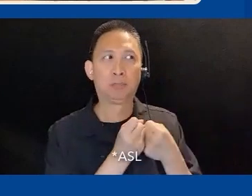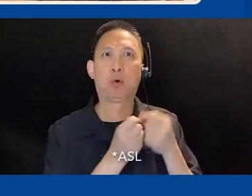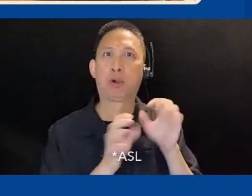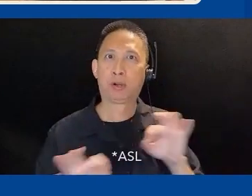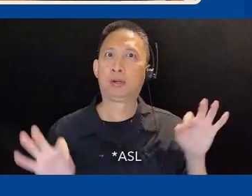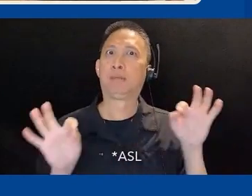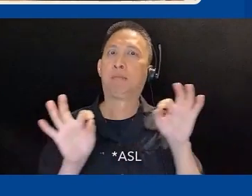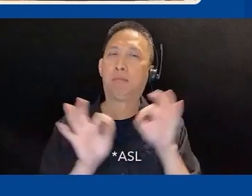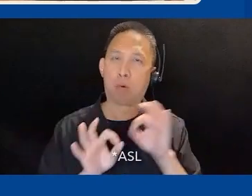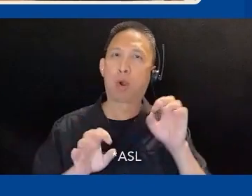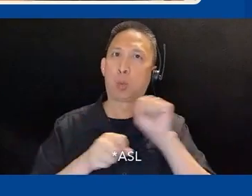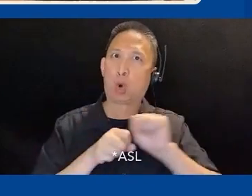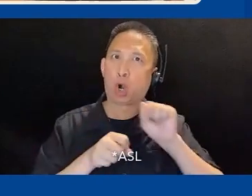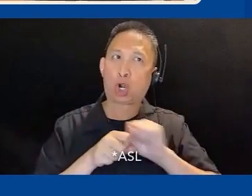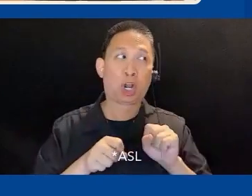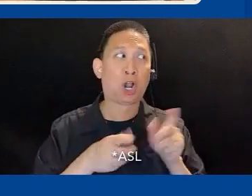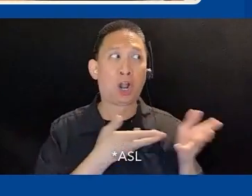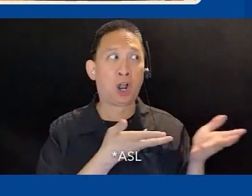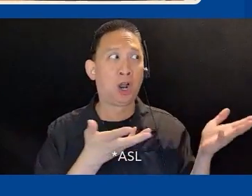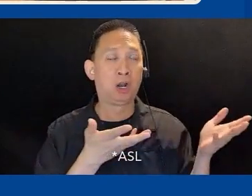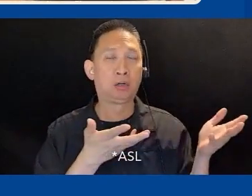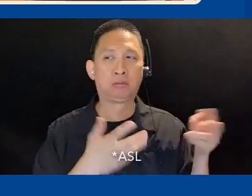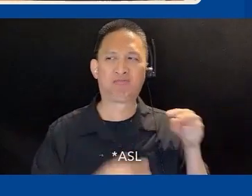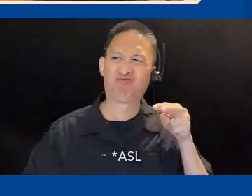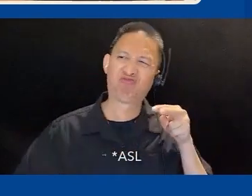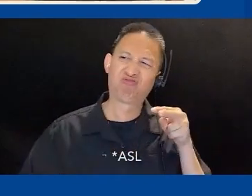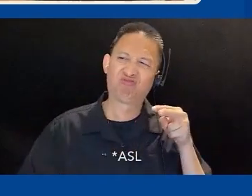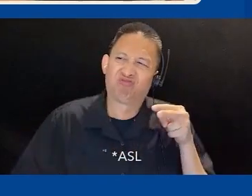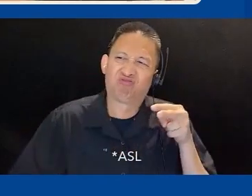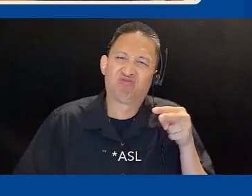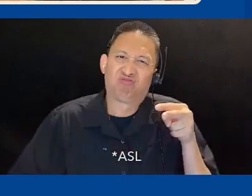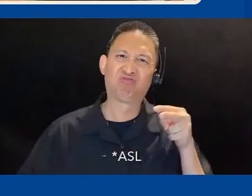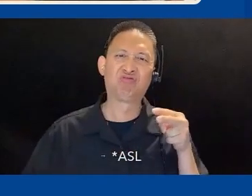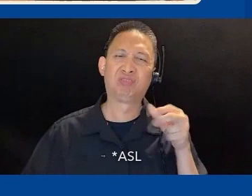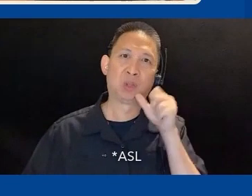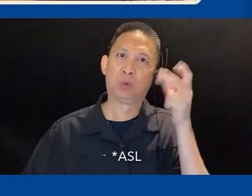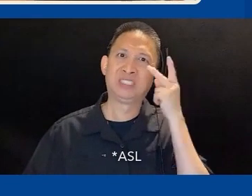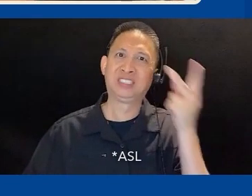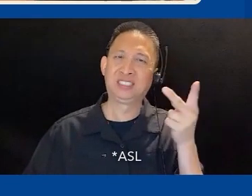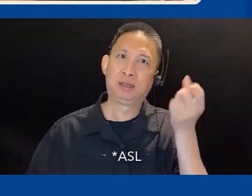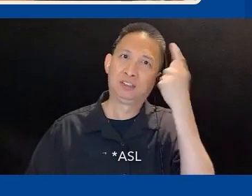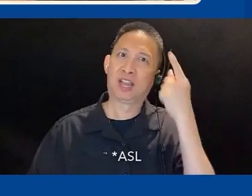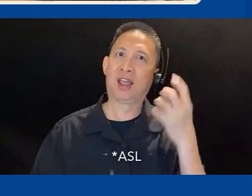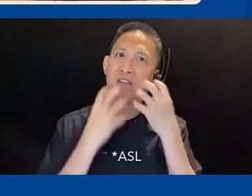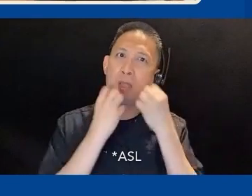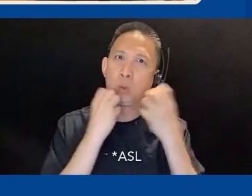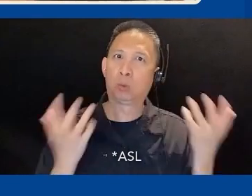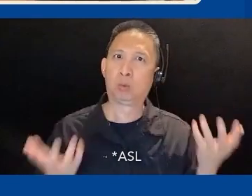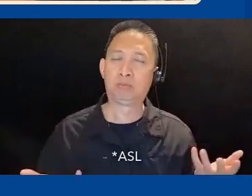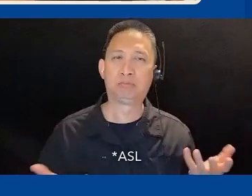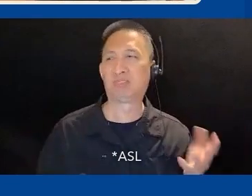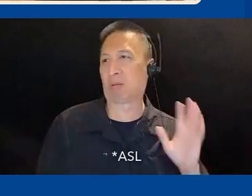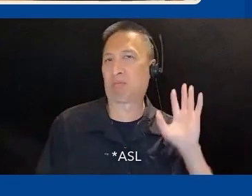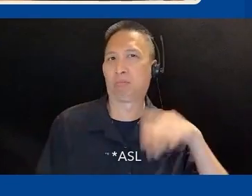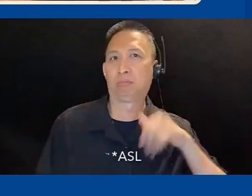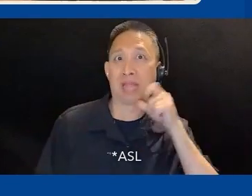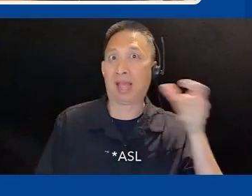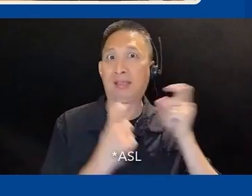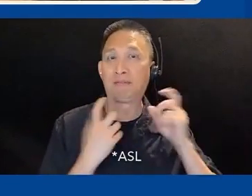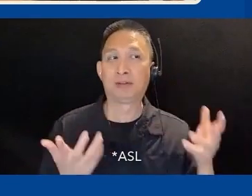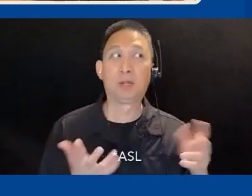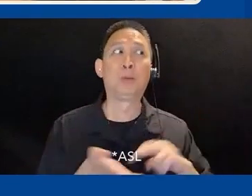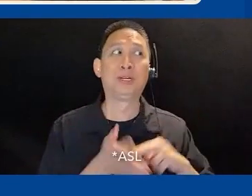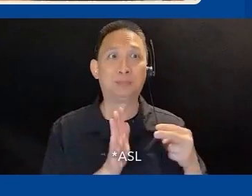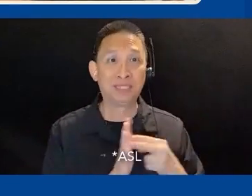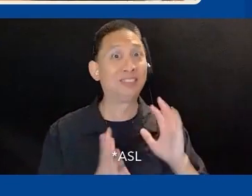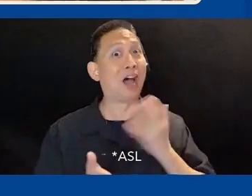projects, but they don't see the value in it. And our stories will be written and told by other people, and then we're